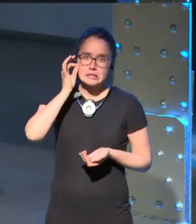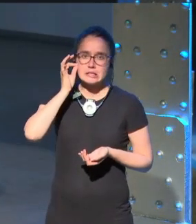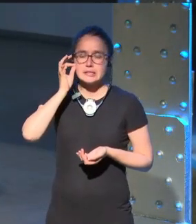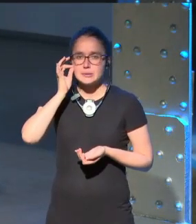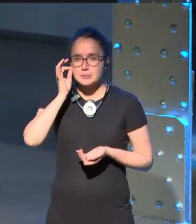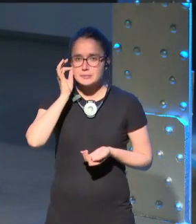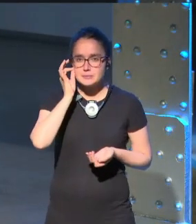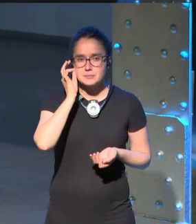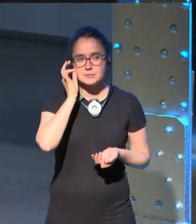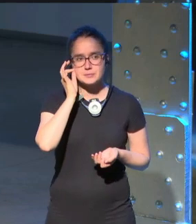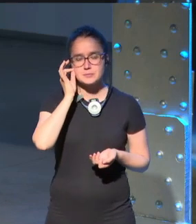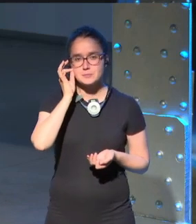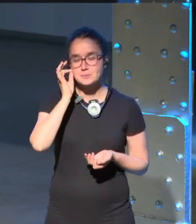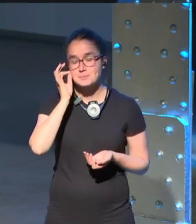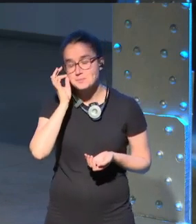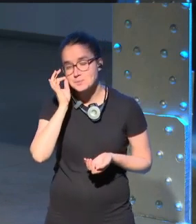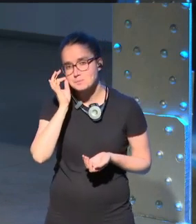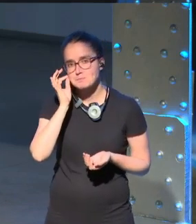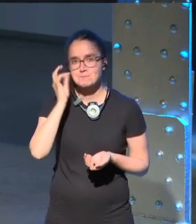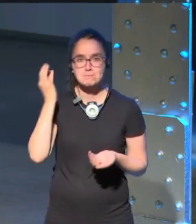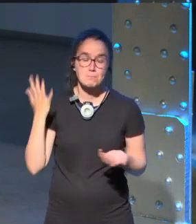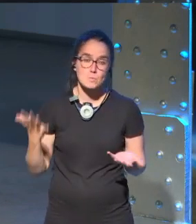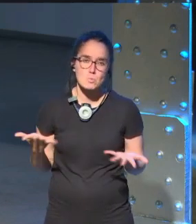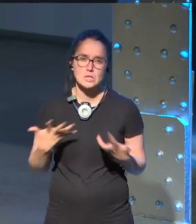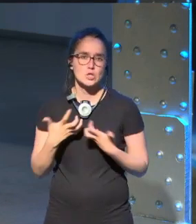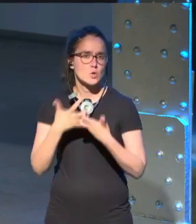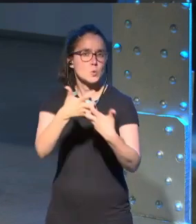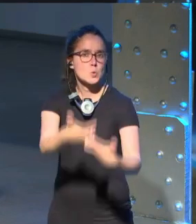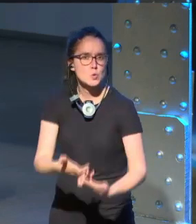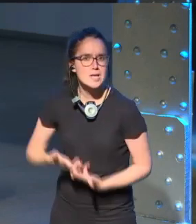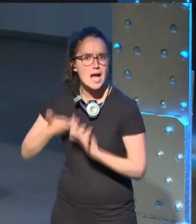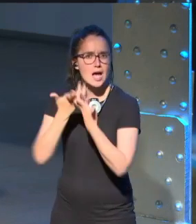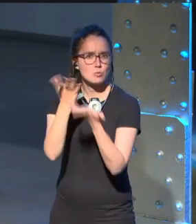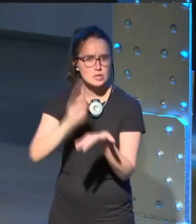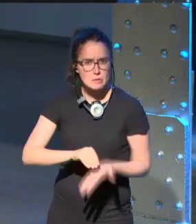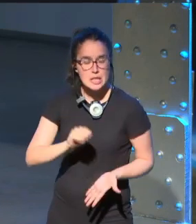wants to paddle the canoe, and she'd like him to be paddling the canoe with her.